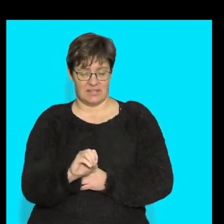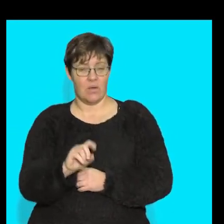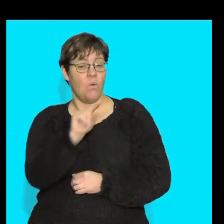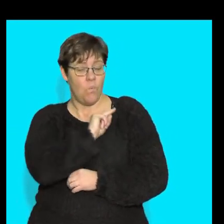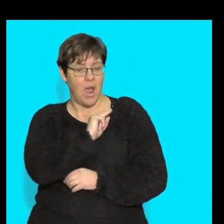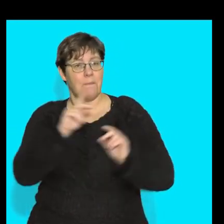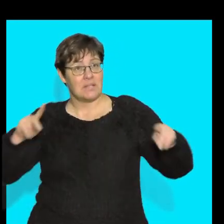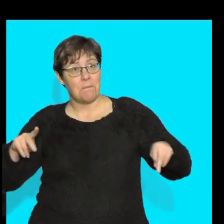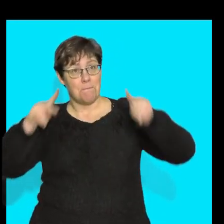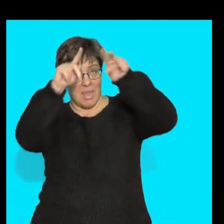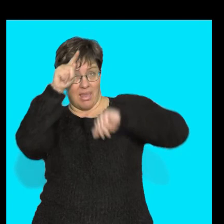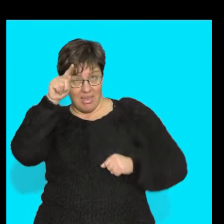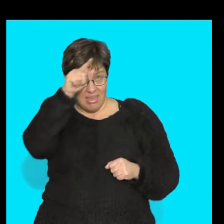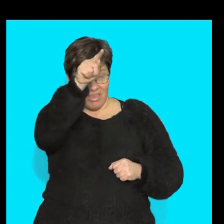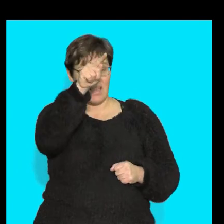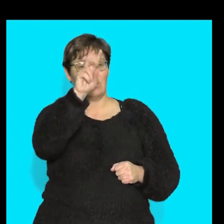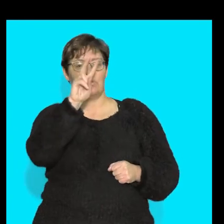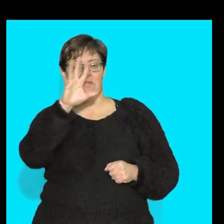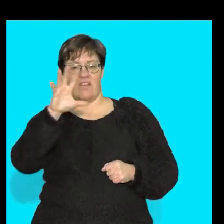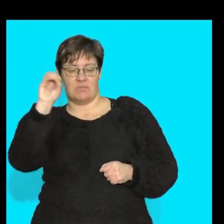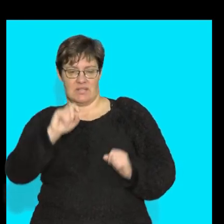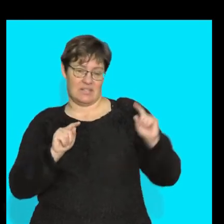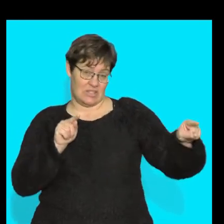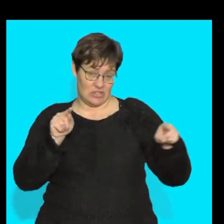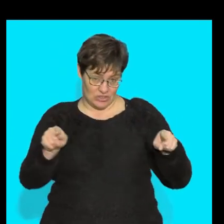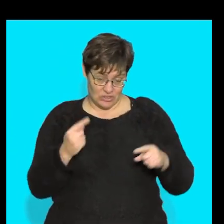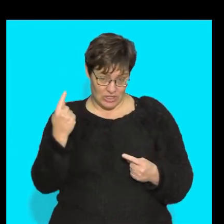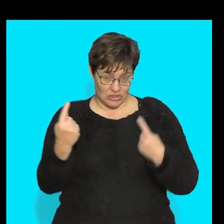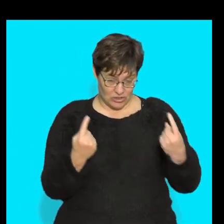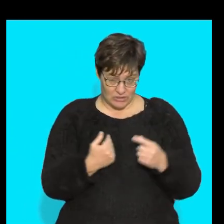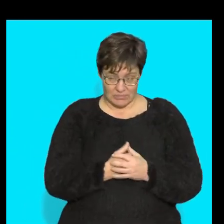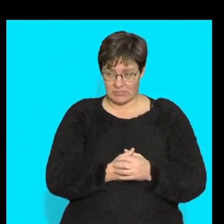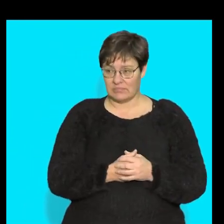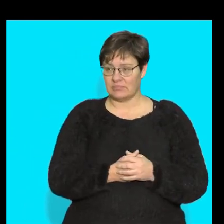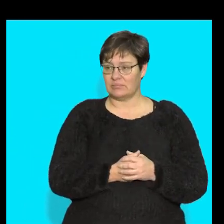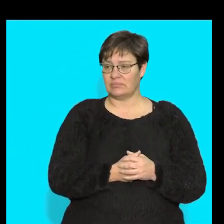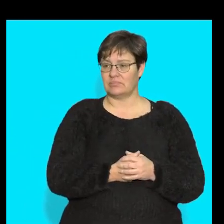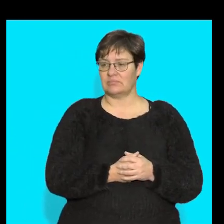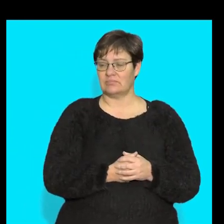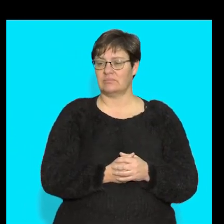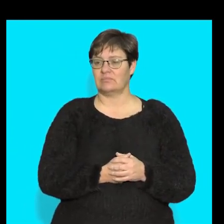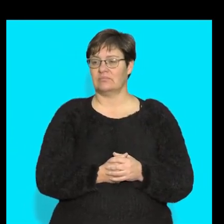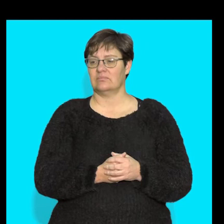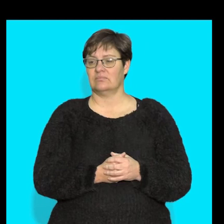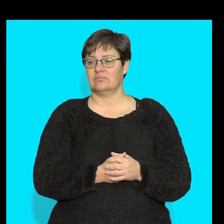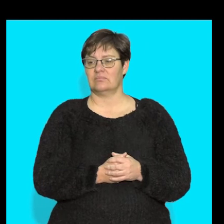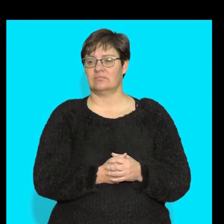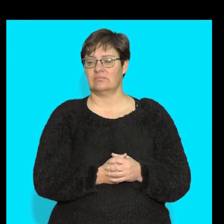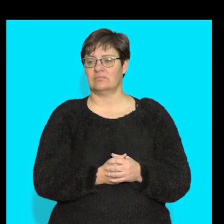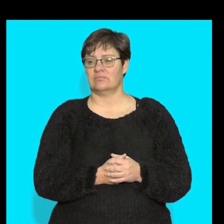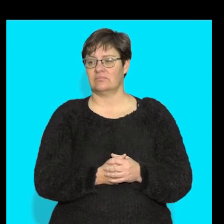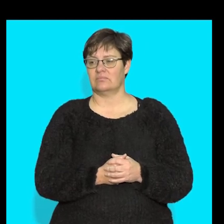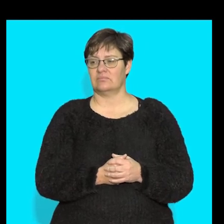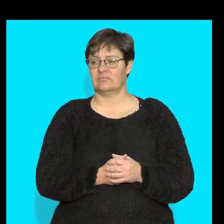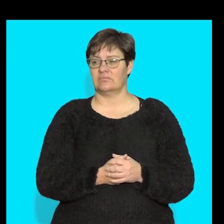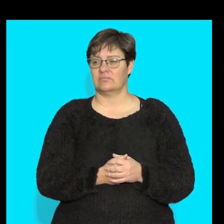25% of this amount, right? 25. Let me just rewrite this correctly. They need to subtract 25% of